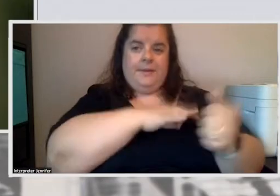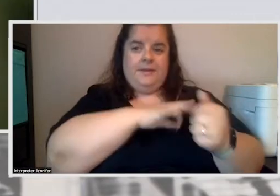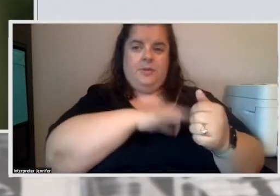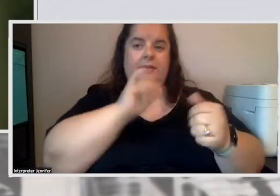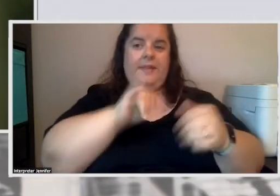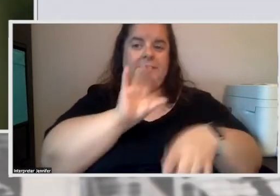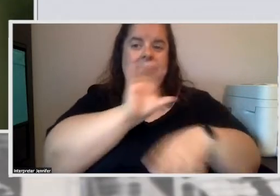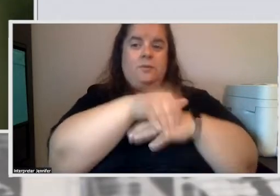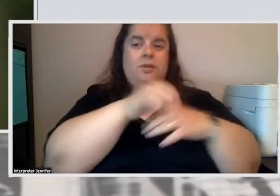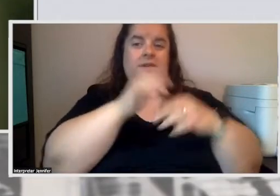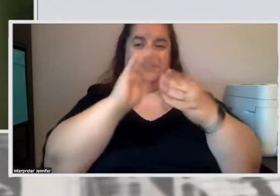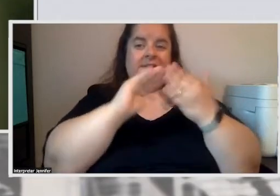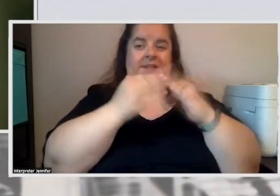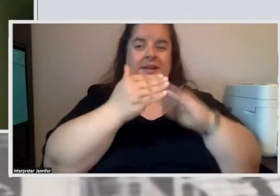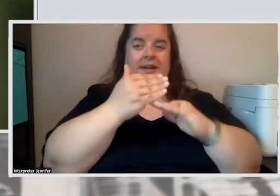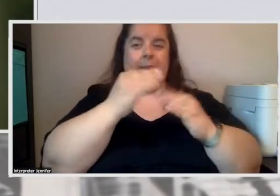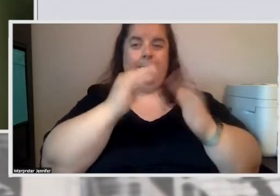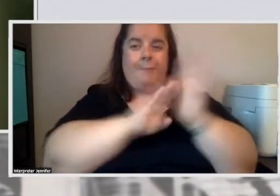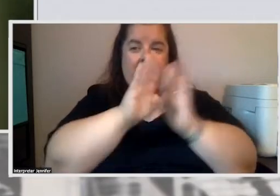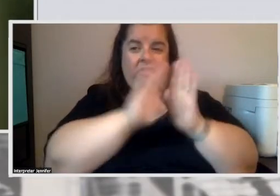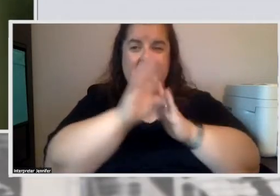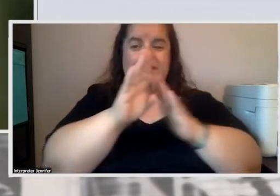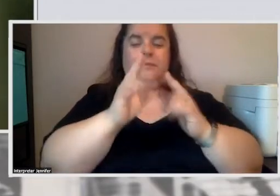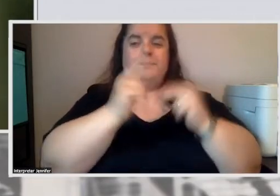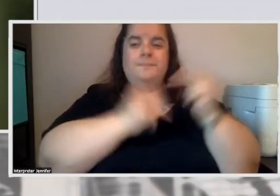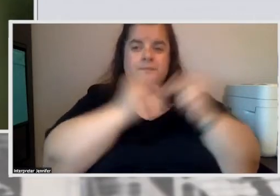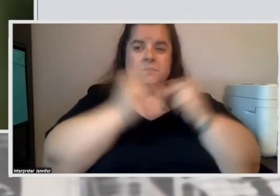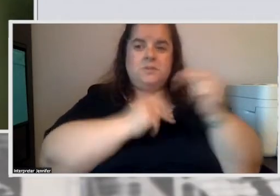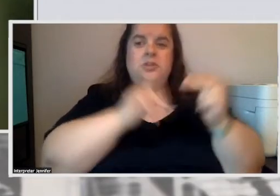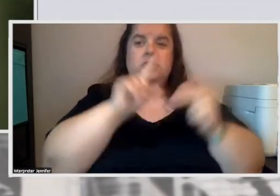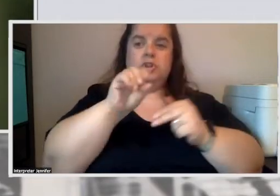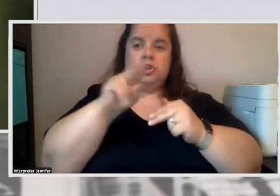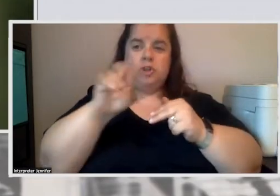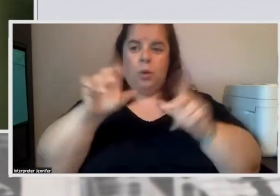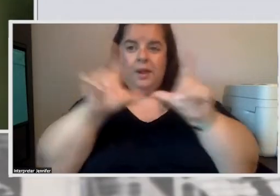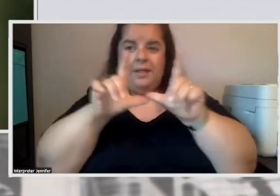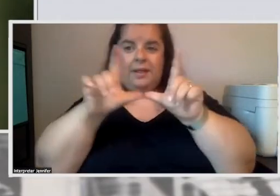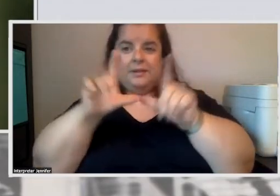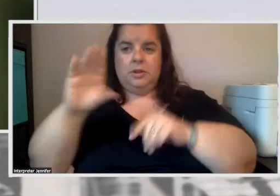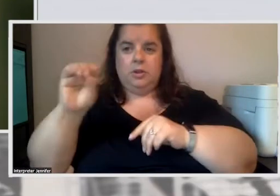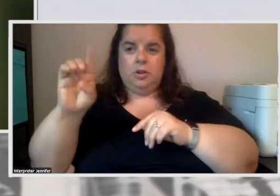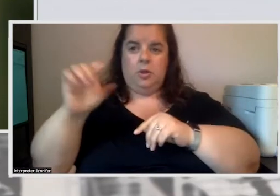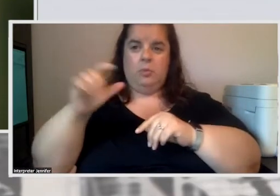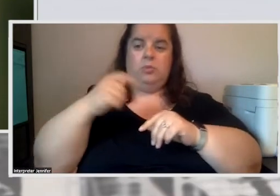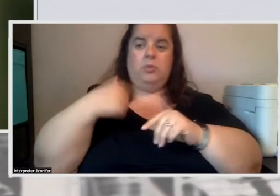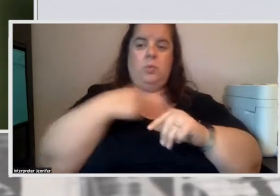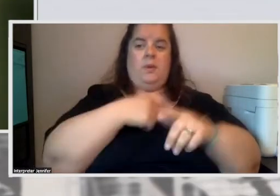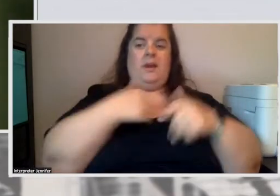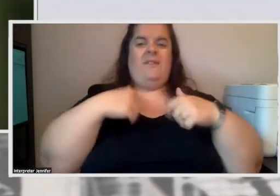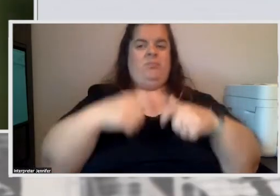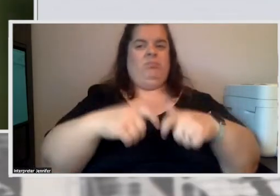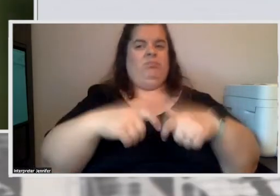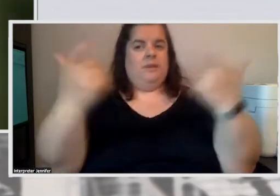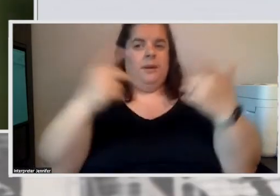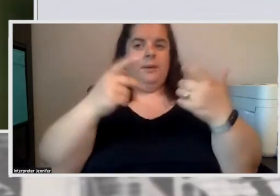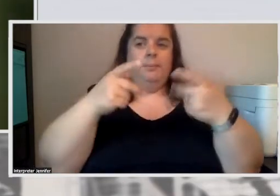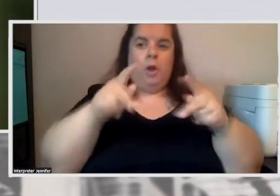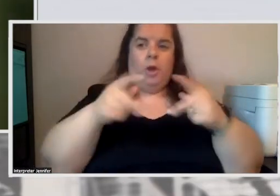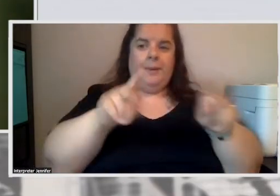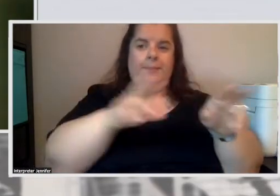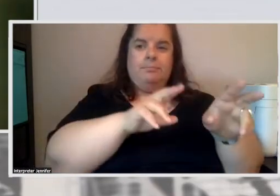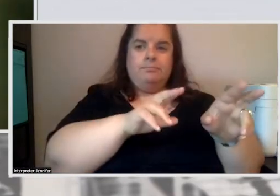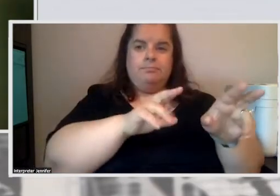city's building, zoning, and licensing codes. And our mission relies on having robust permitting operations so that construction